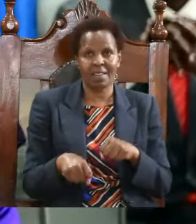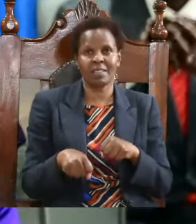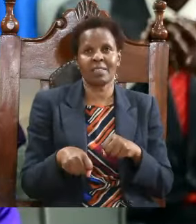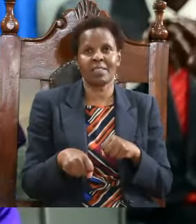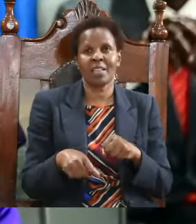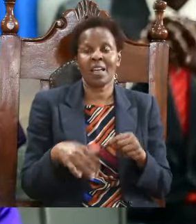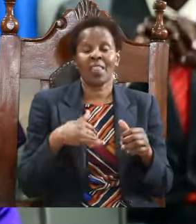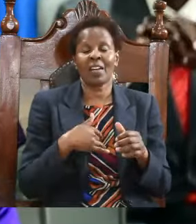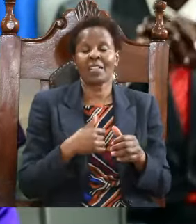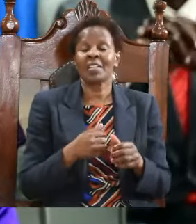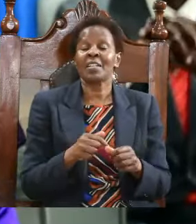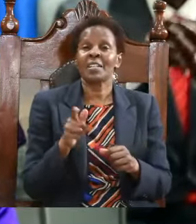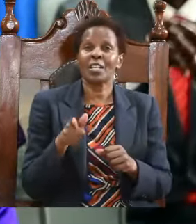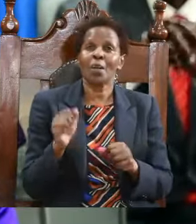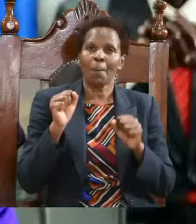now